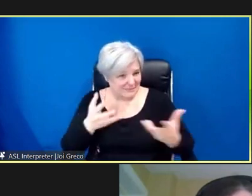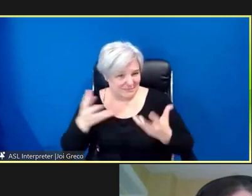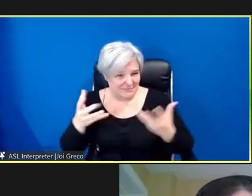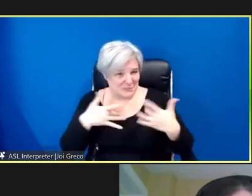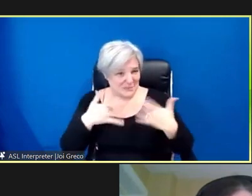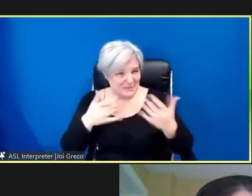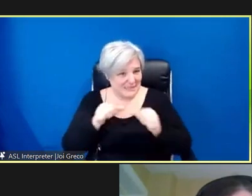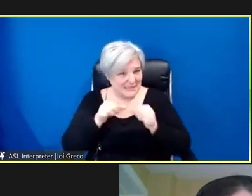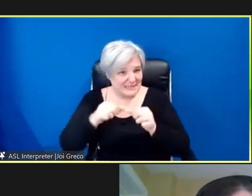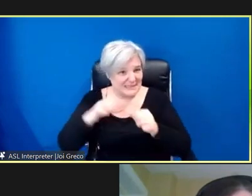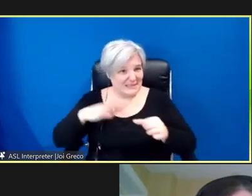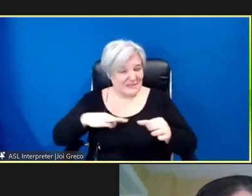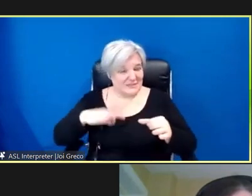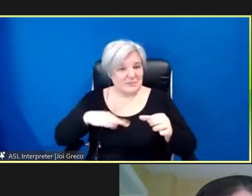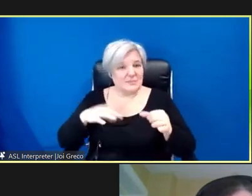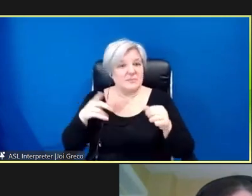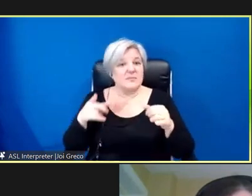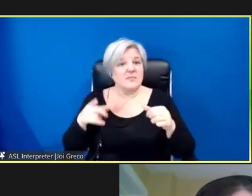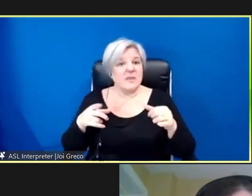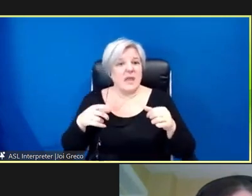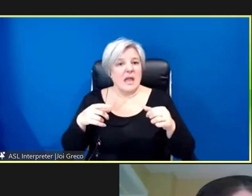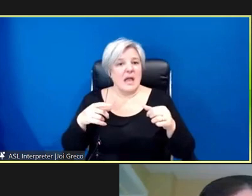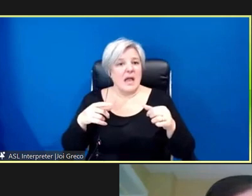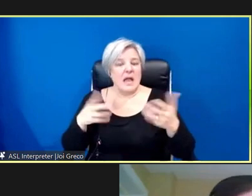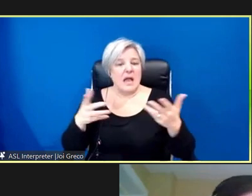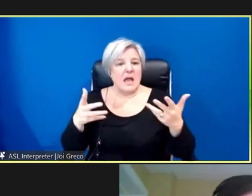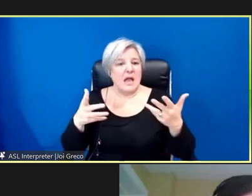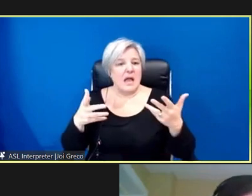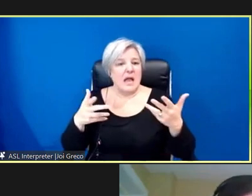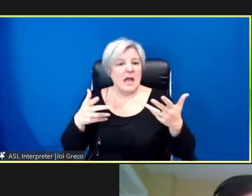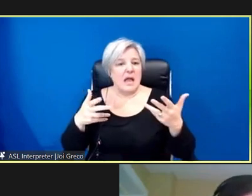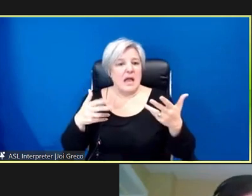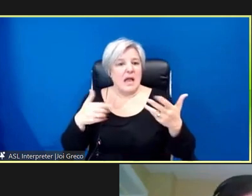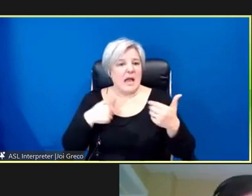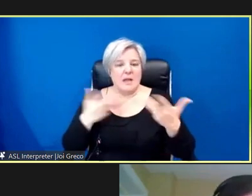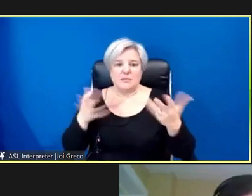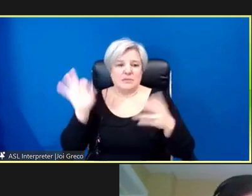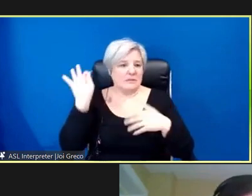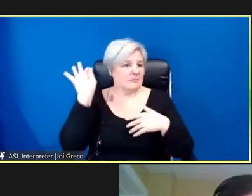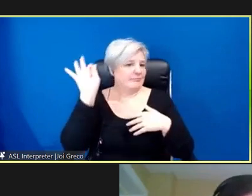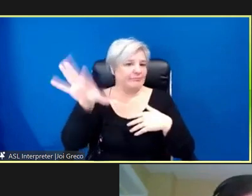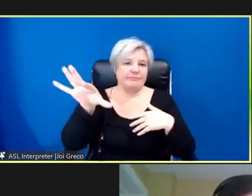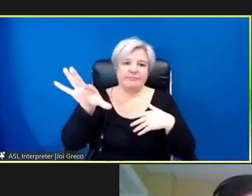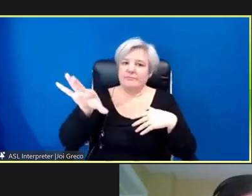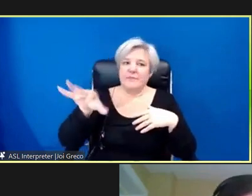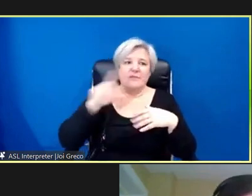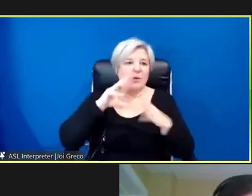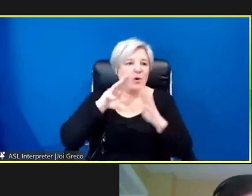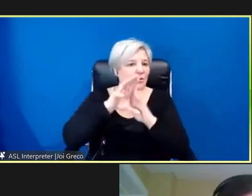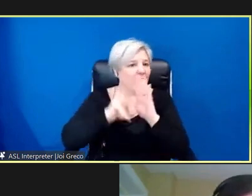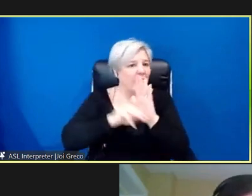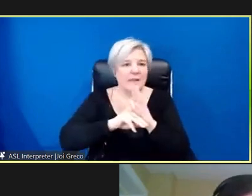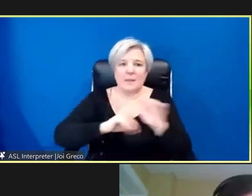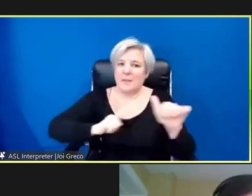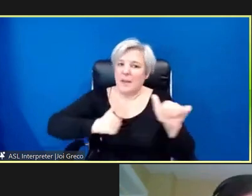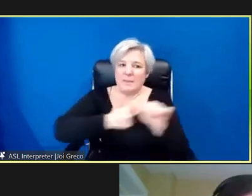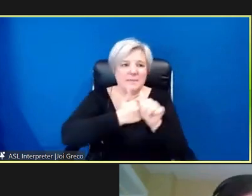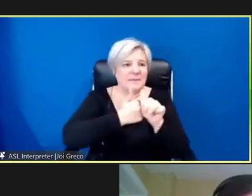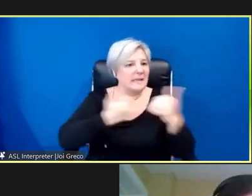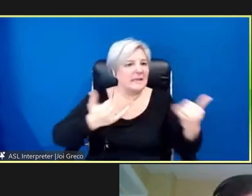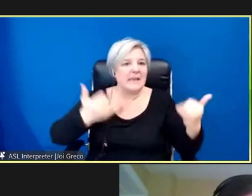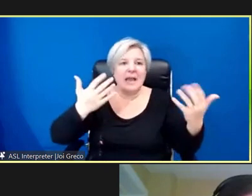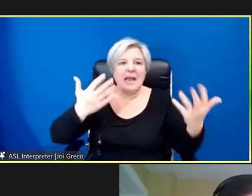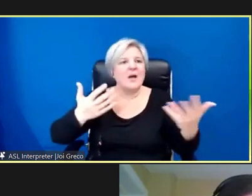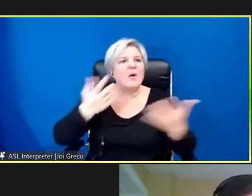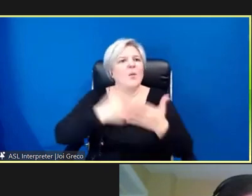keeping those going. Can you, I'm just going to get the shameless plug out there for the curriculum. It's updated and